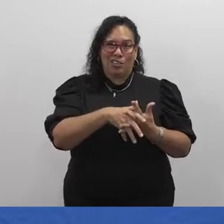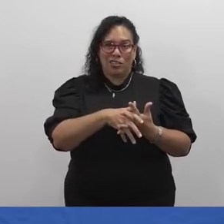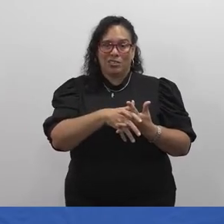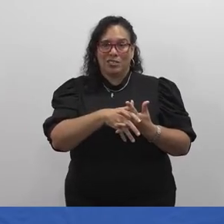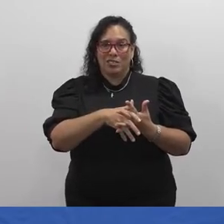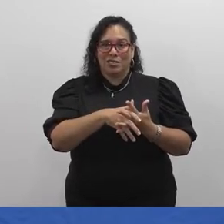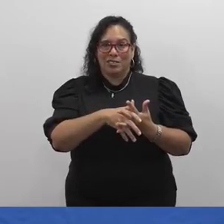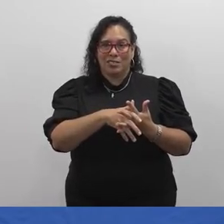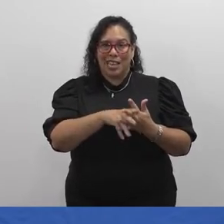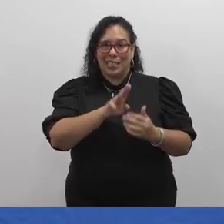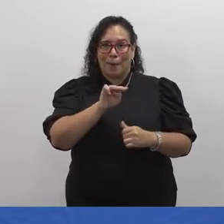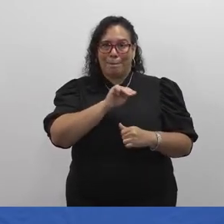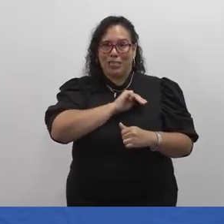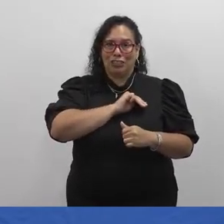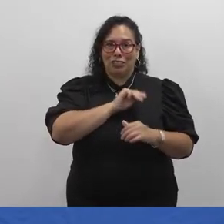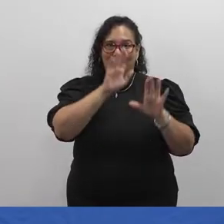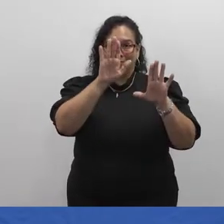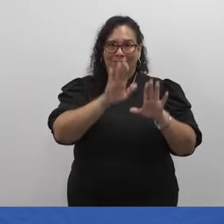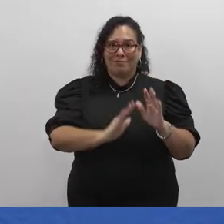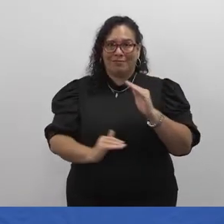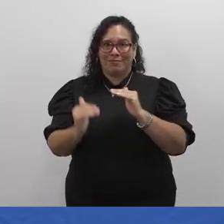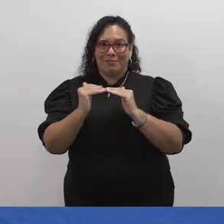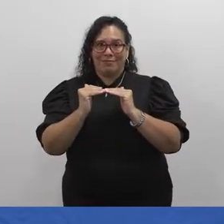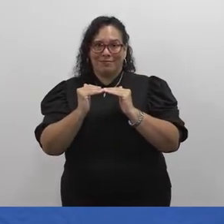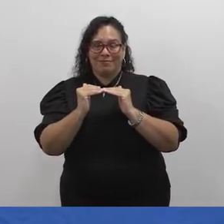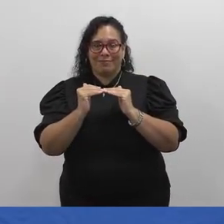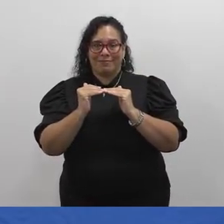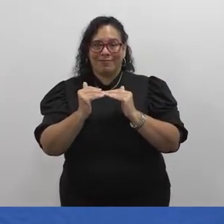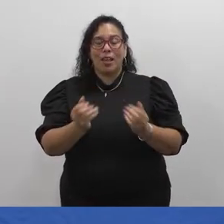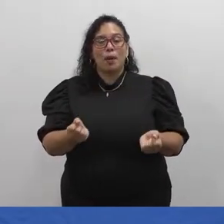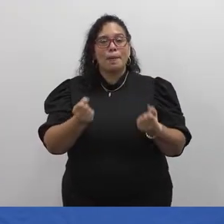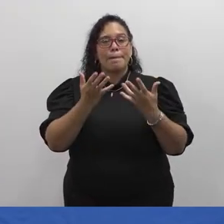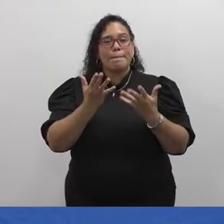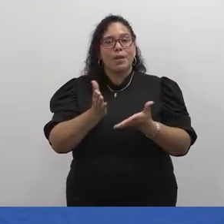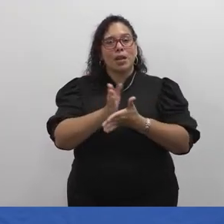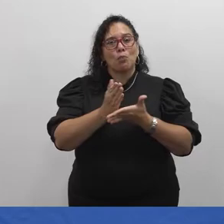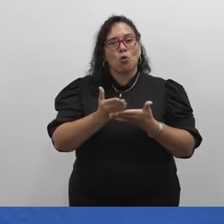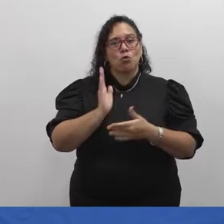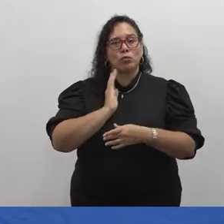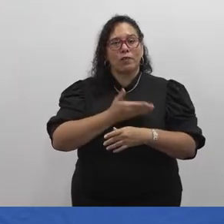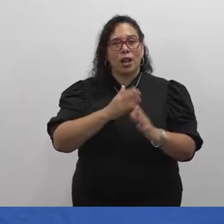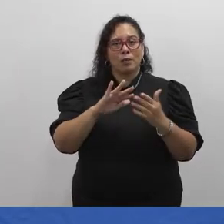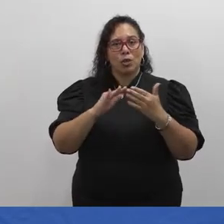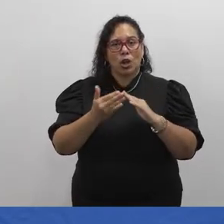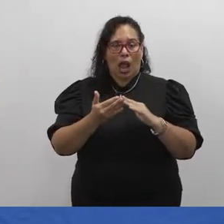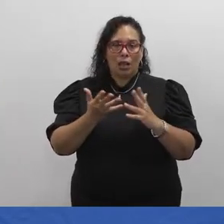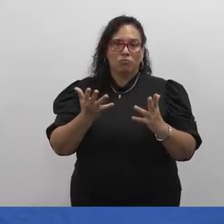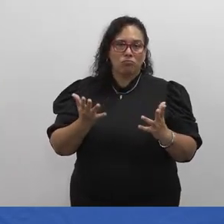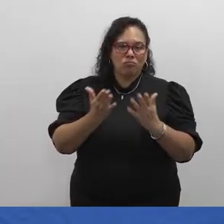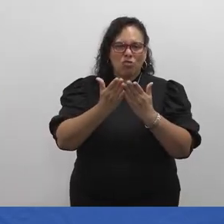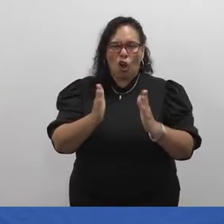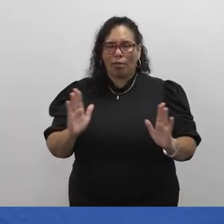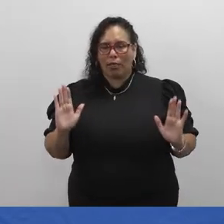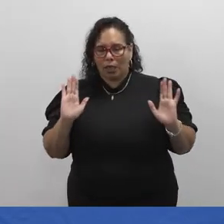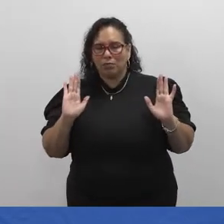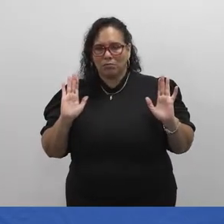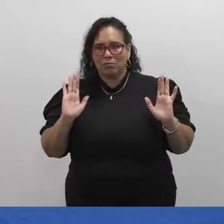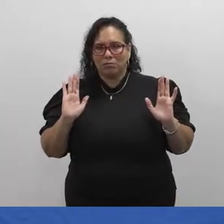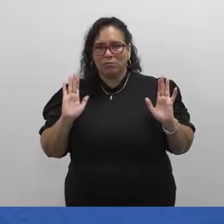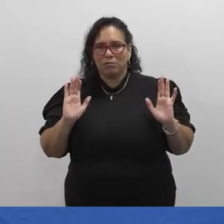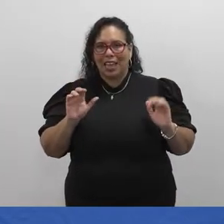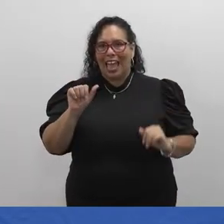equity agenda. Our many parts of our communities, and I'm talking here broadly,